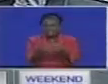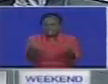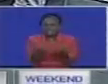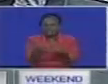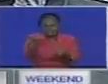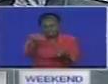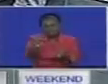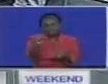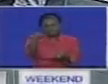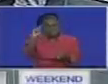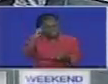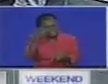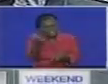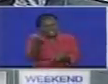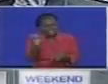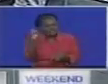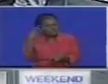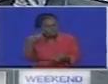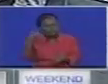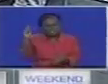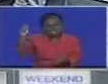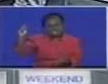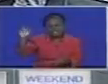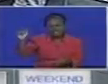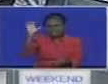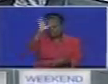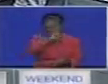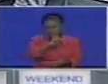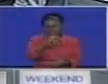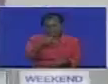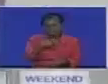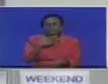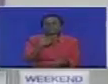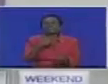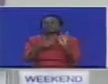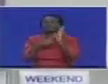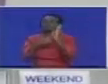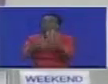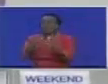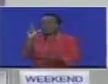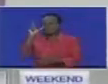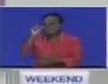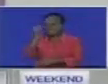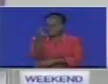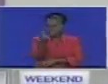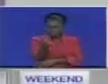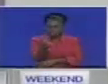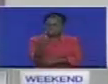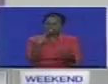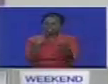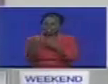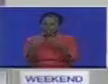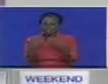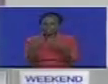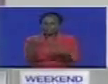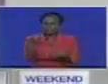that do not seem to be there for TNA. And we have a clip, I hope we can just play it in a moment, that just talks about the fact